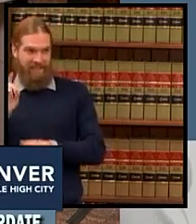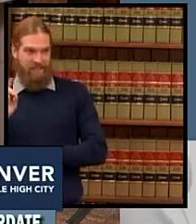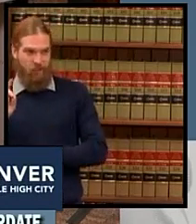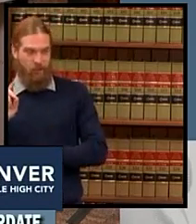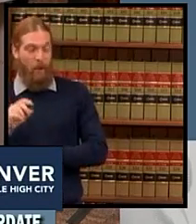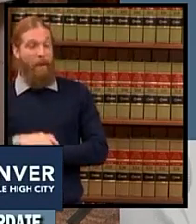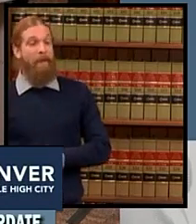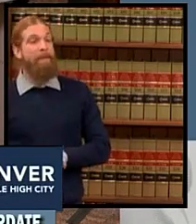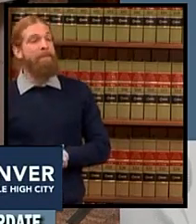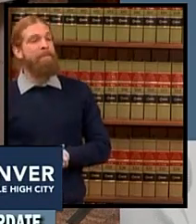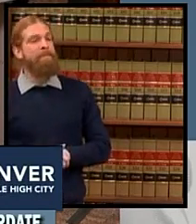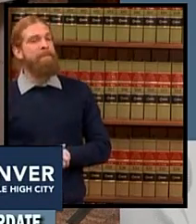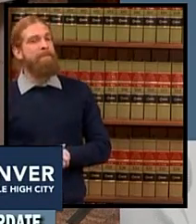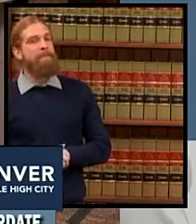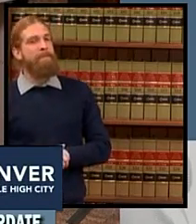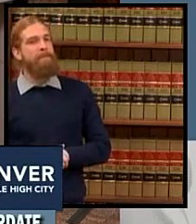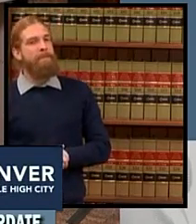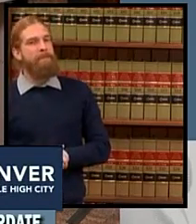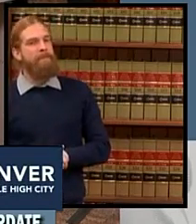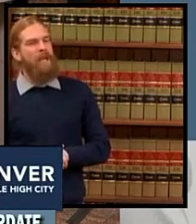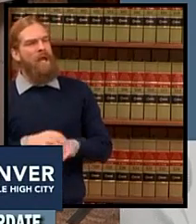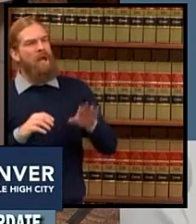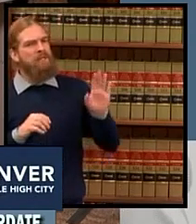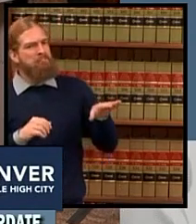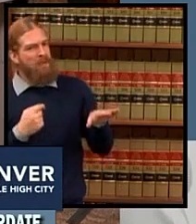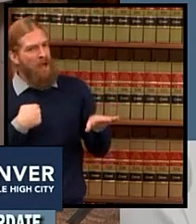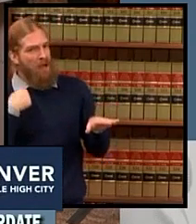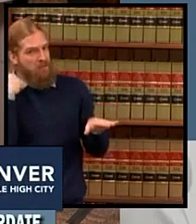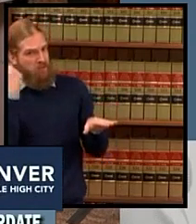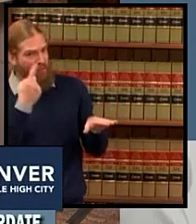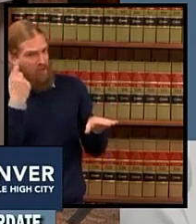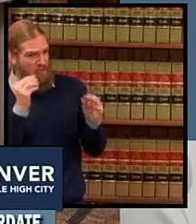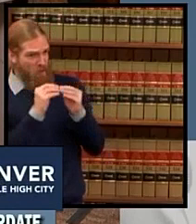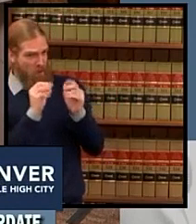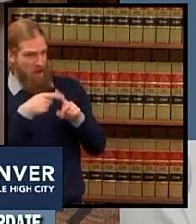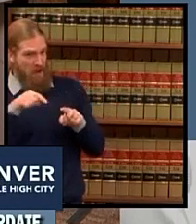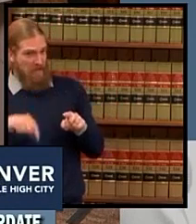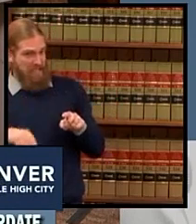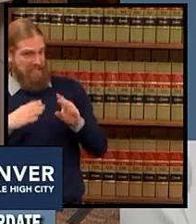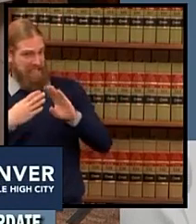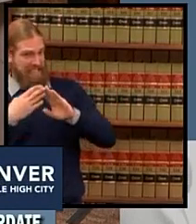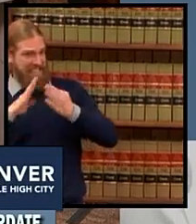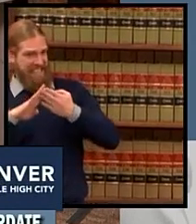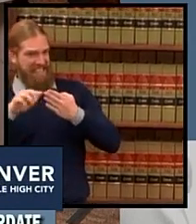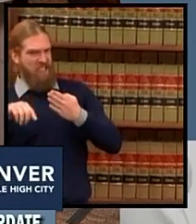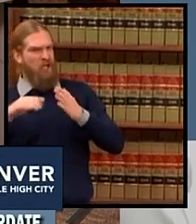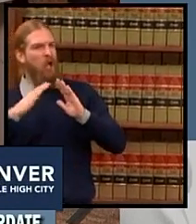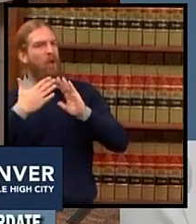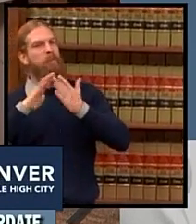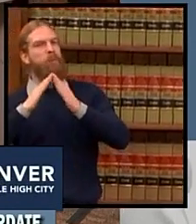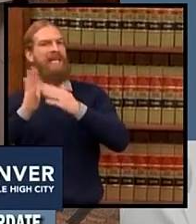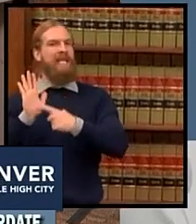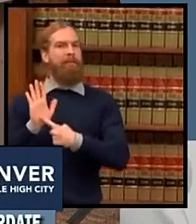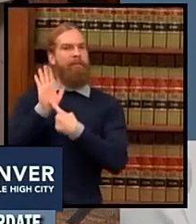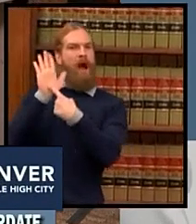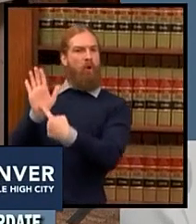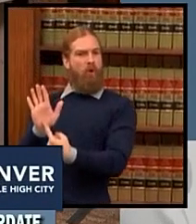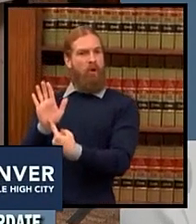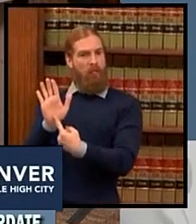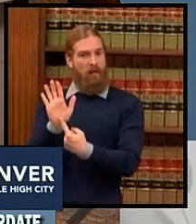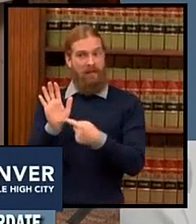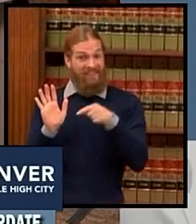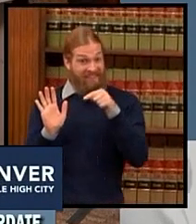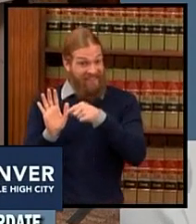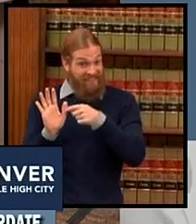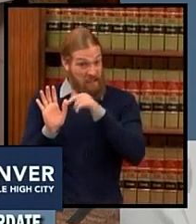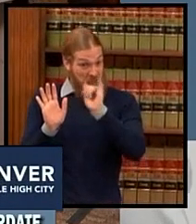Okay, so I was just wondering more about this community model, right? Is this going to be something that we're going to use